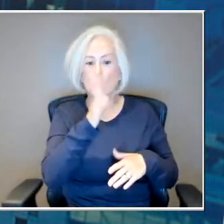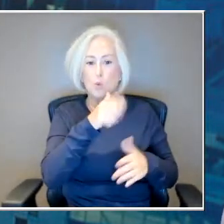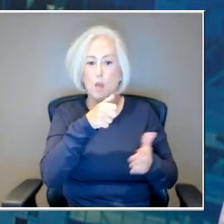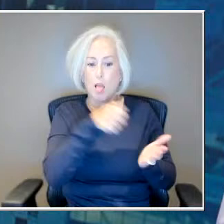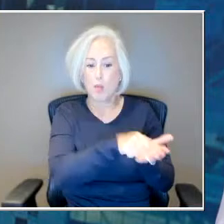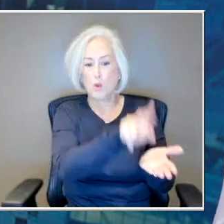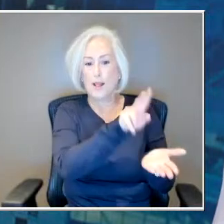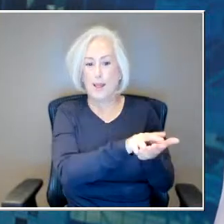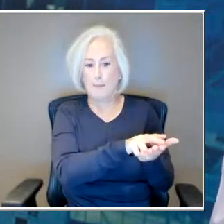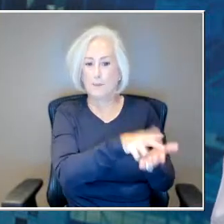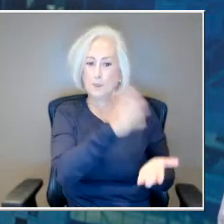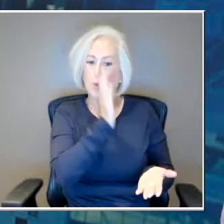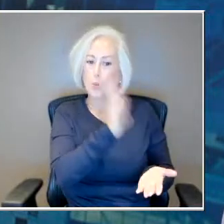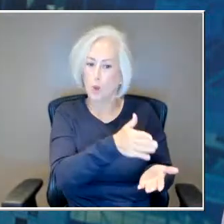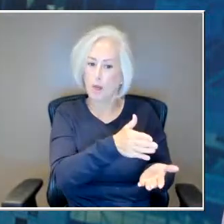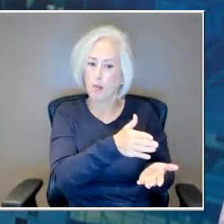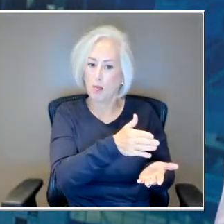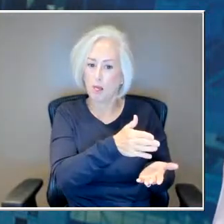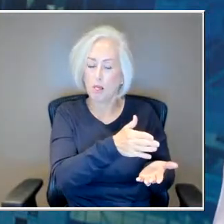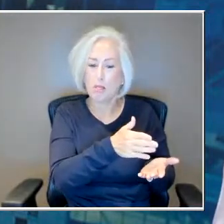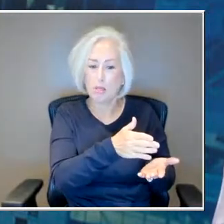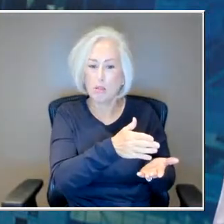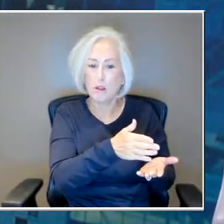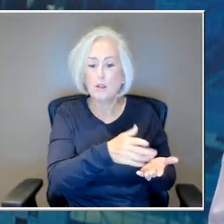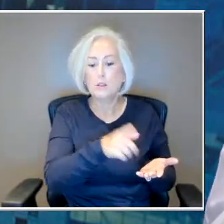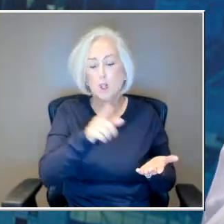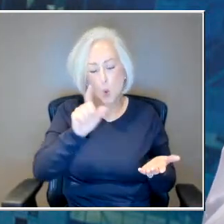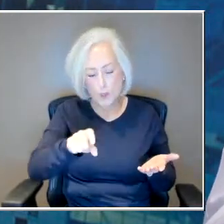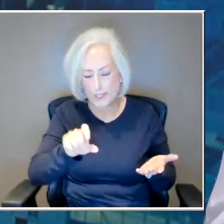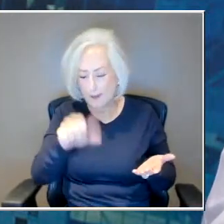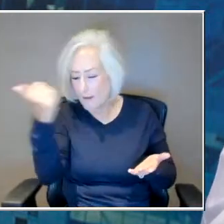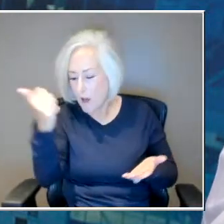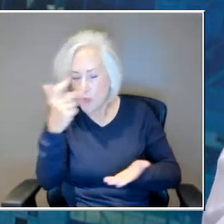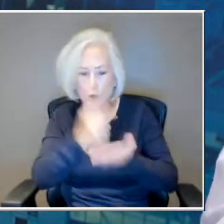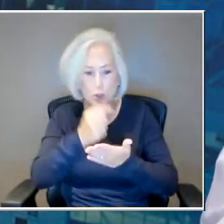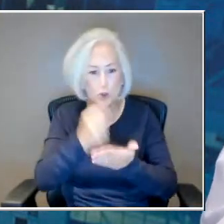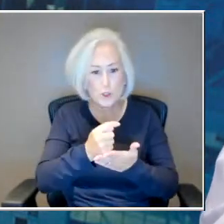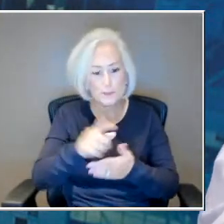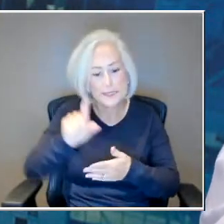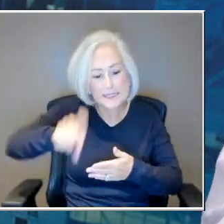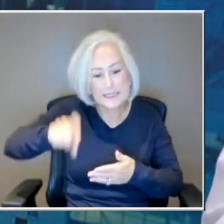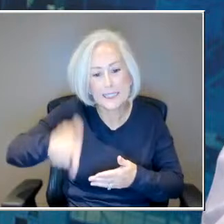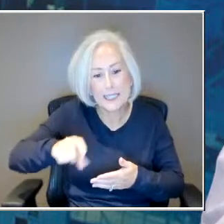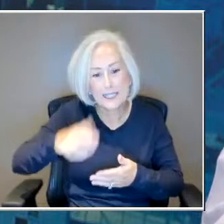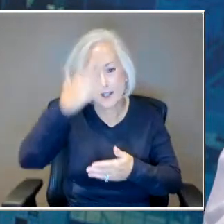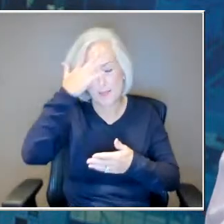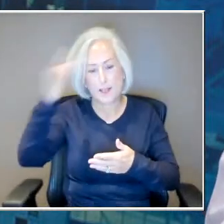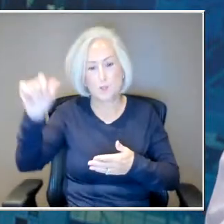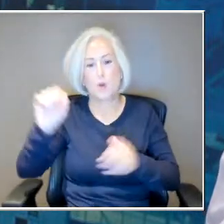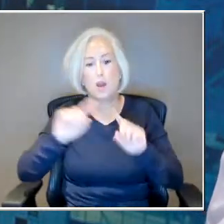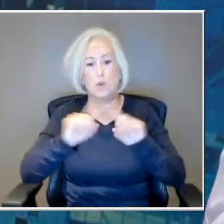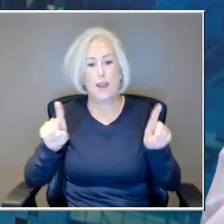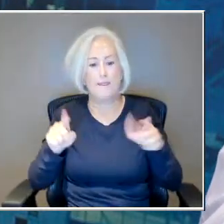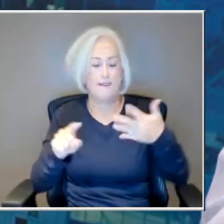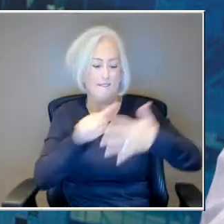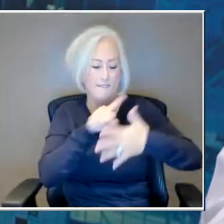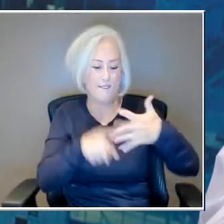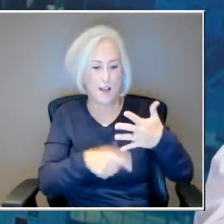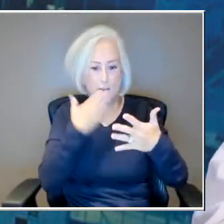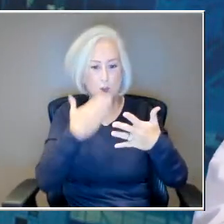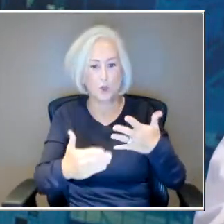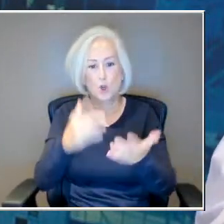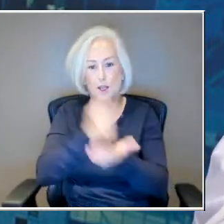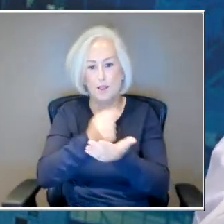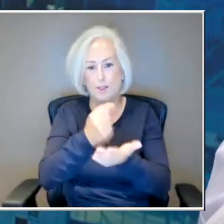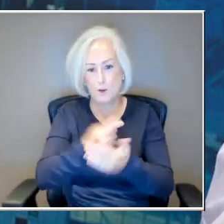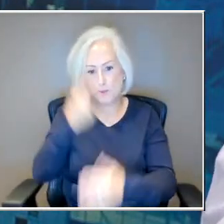of acknowledge the fact that we need some treatments. That's why we have many classes of therapies, at least 5 good classes of therapies for myeloma.